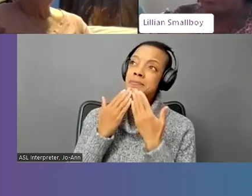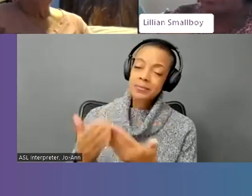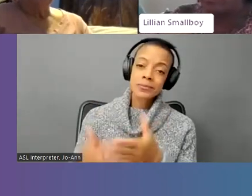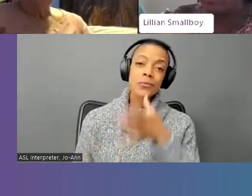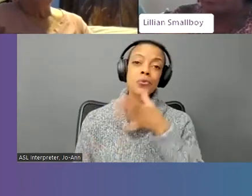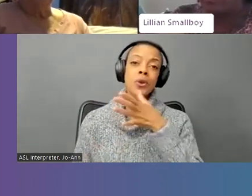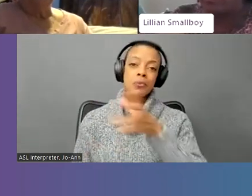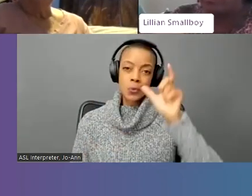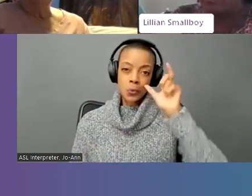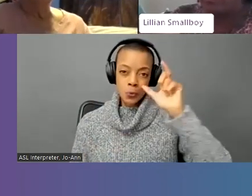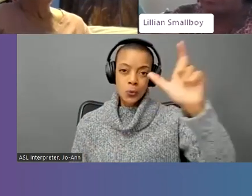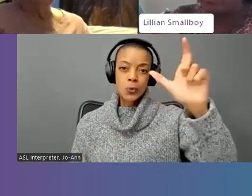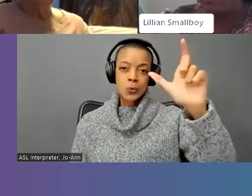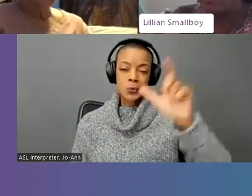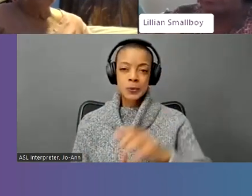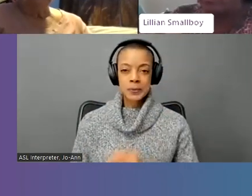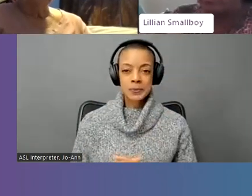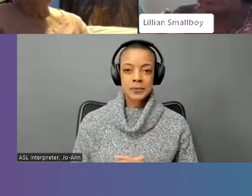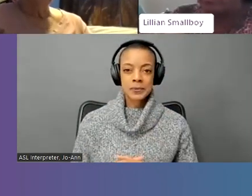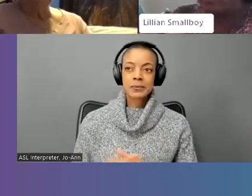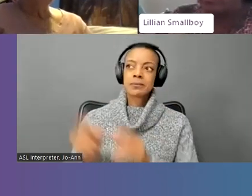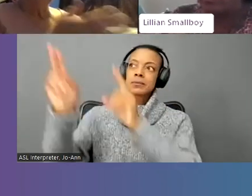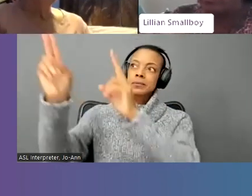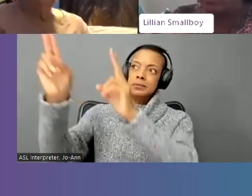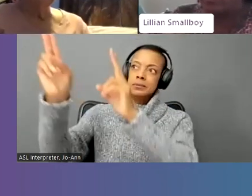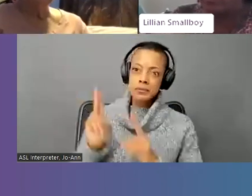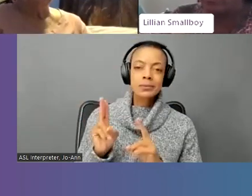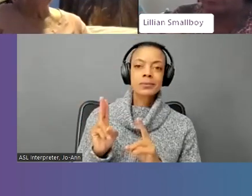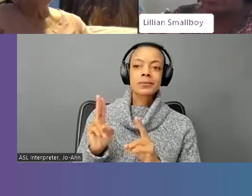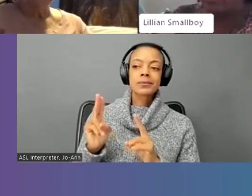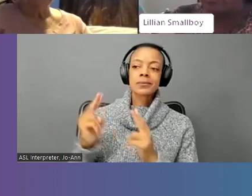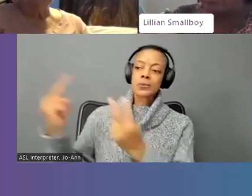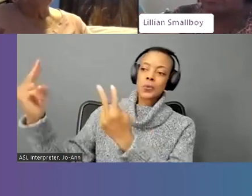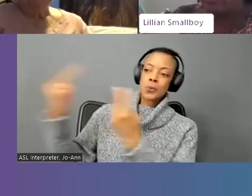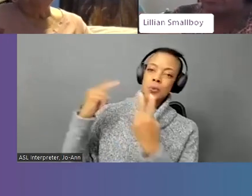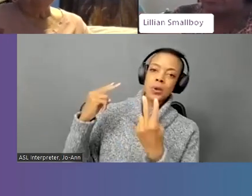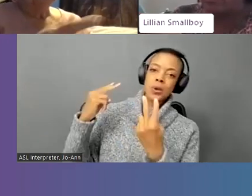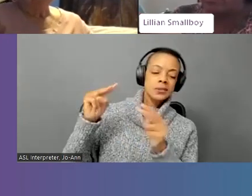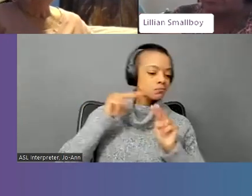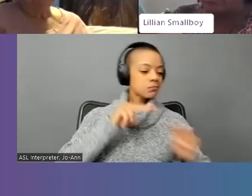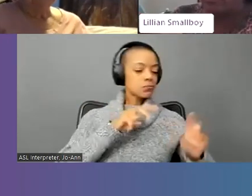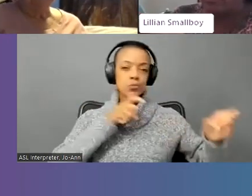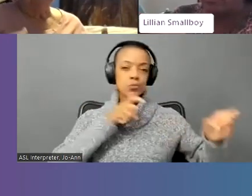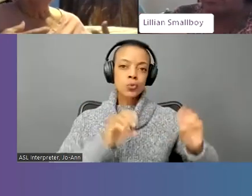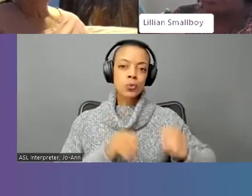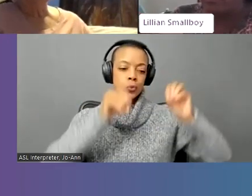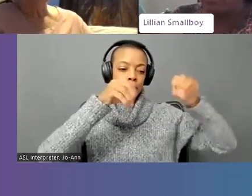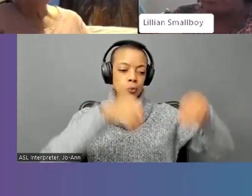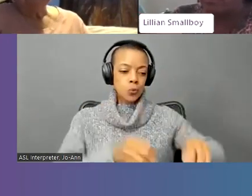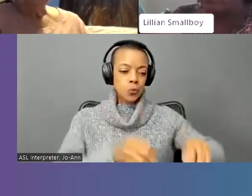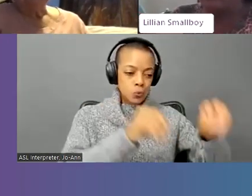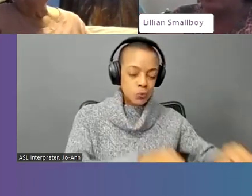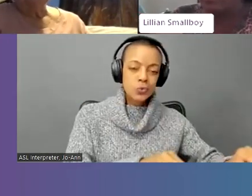Moon for honoring us still with watching the tides of the ocean and still bringing our